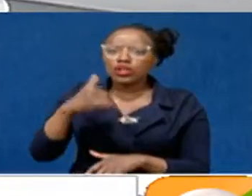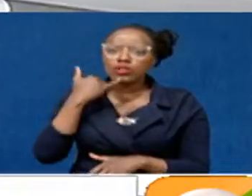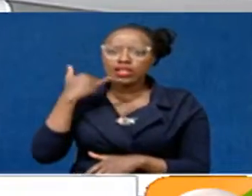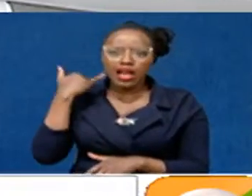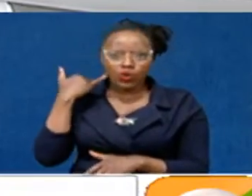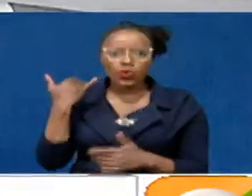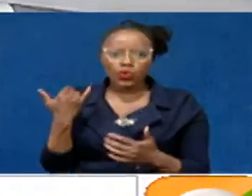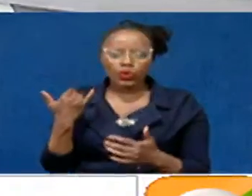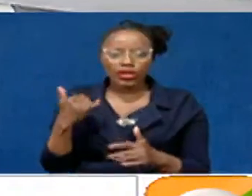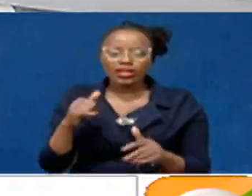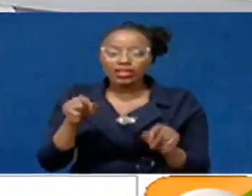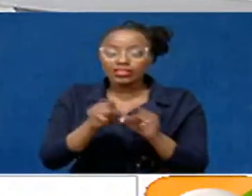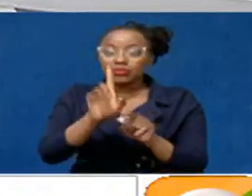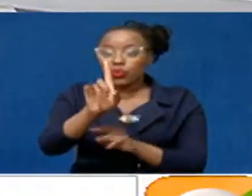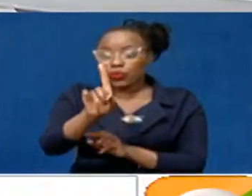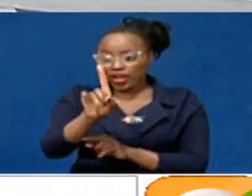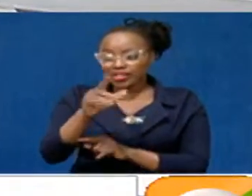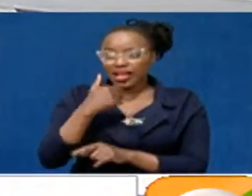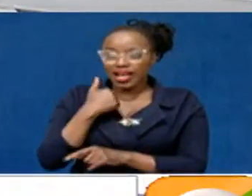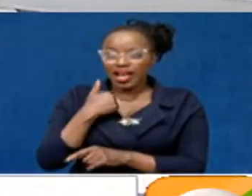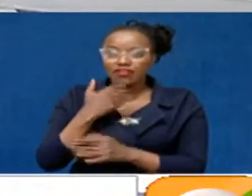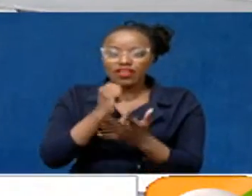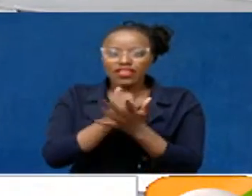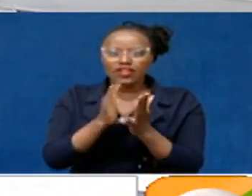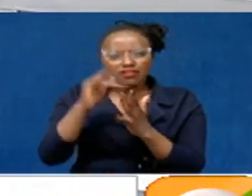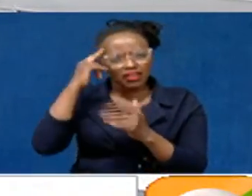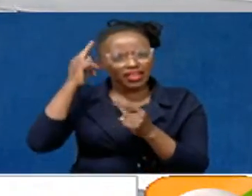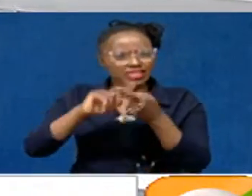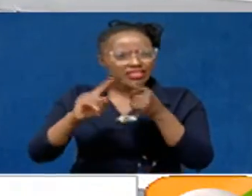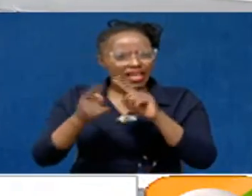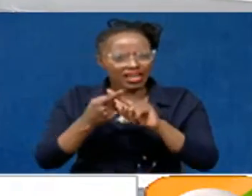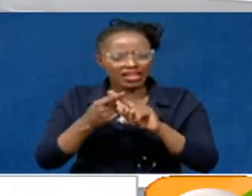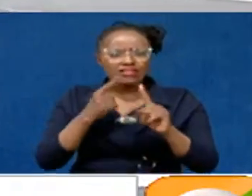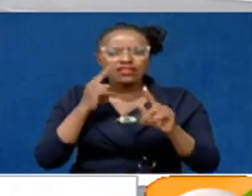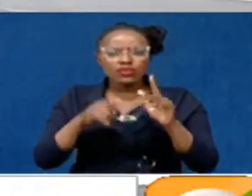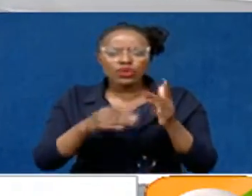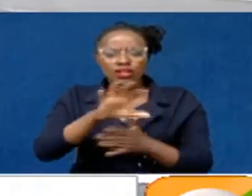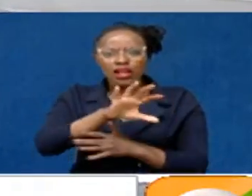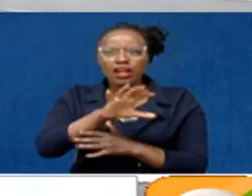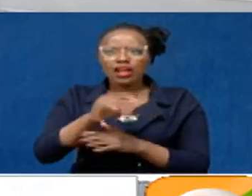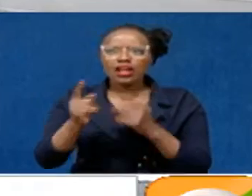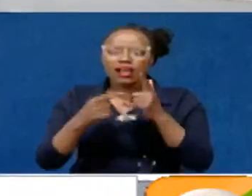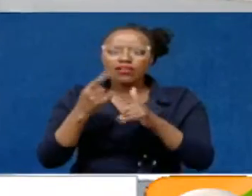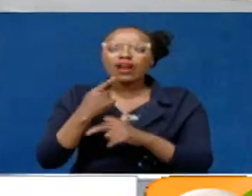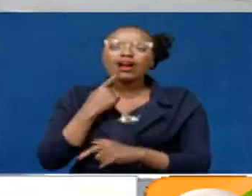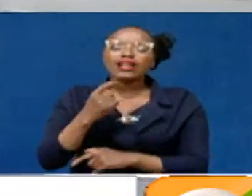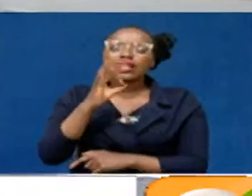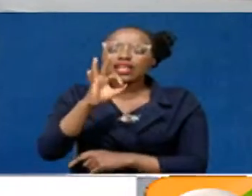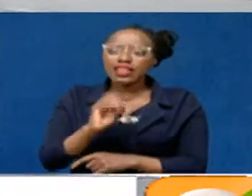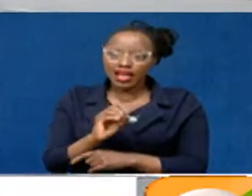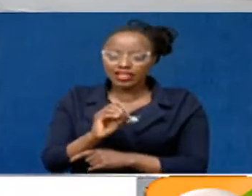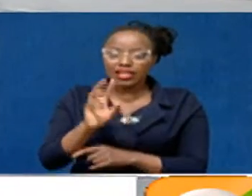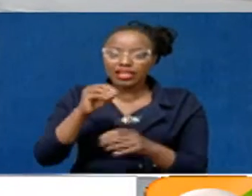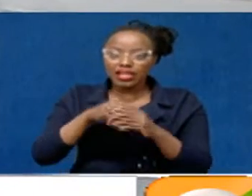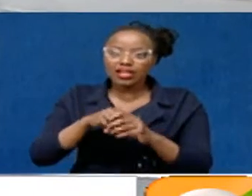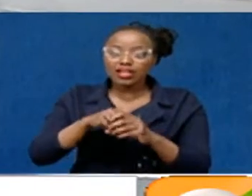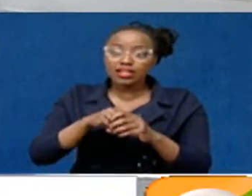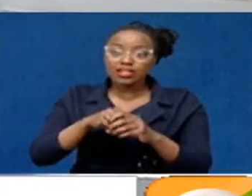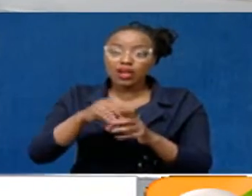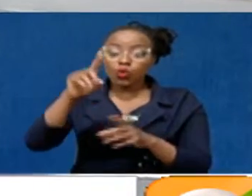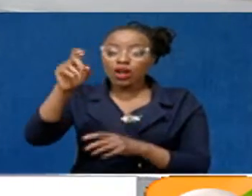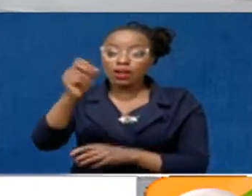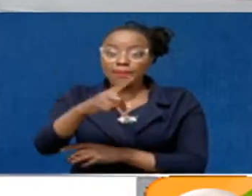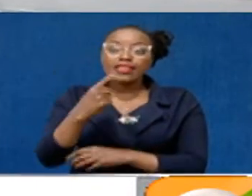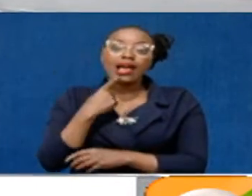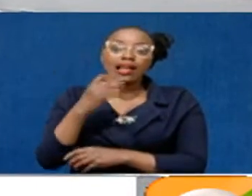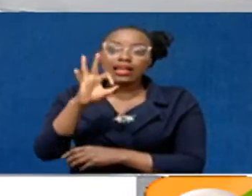in Nakuru, and there is one newspaper, I think the Standard it was, that counted 130 rallies